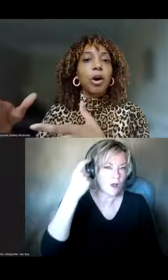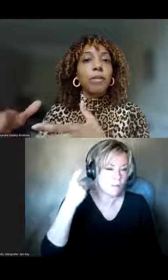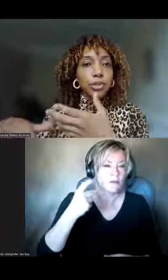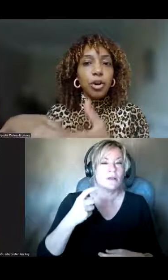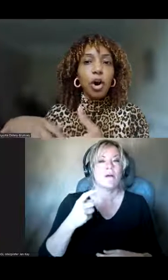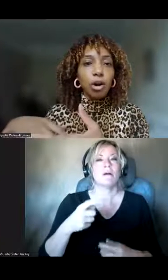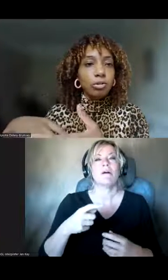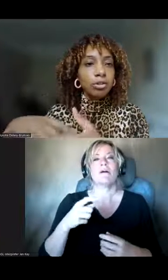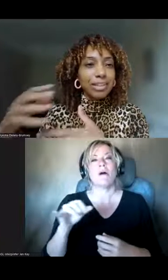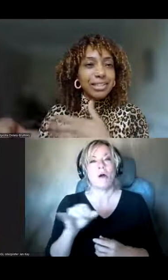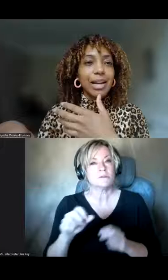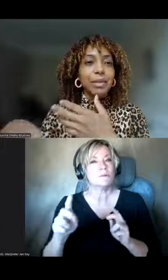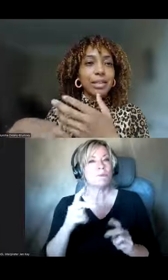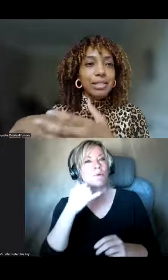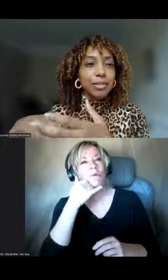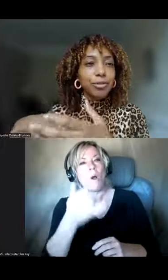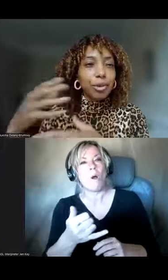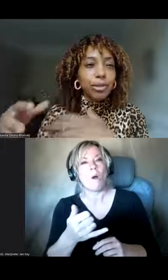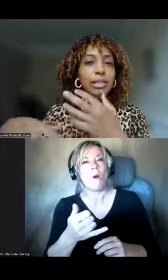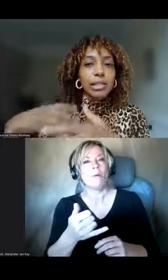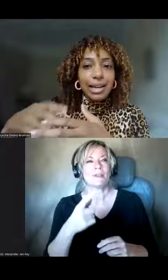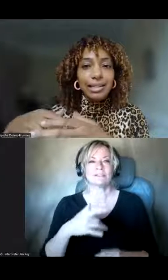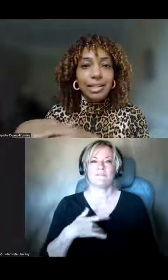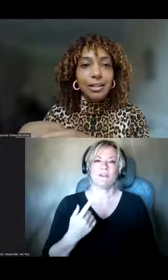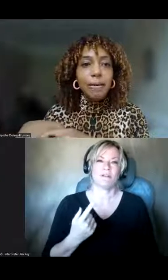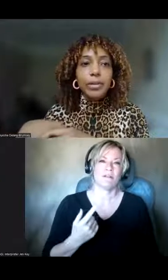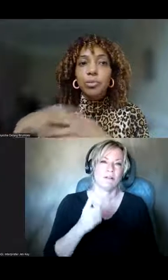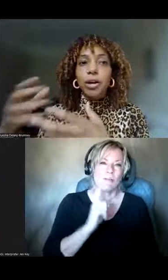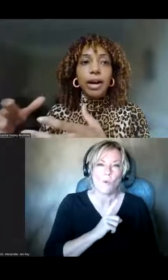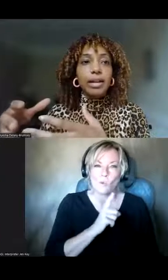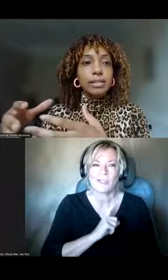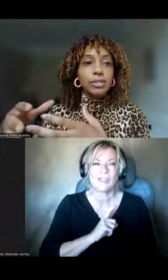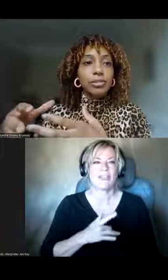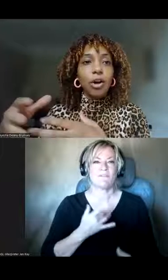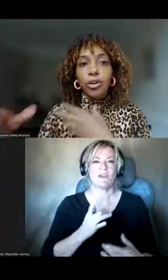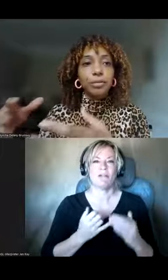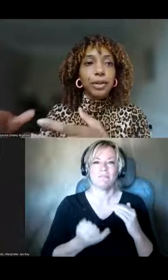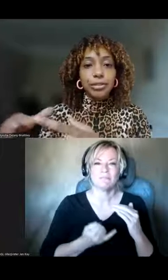people often call the crisis line because they feel lonely, disconnected, as well as